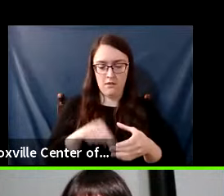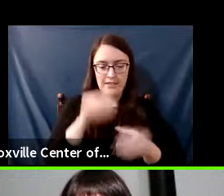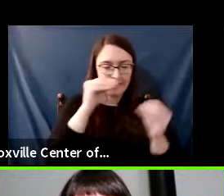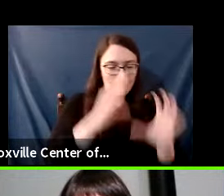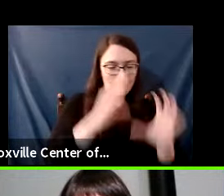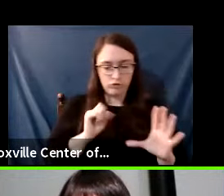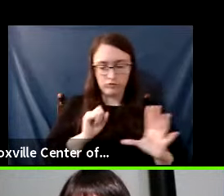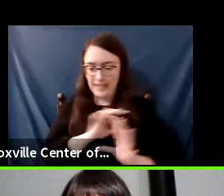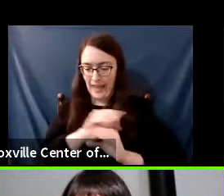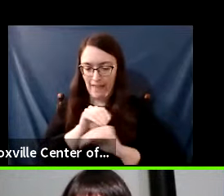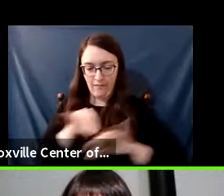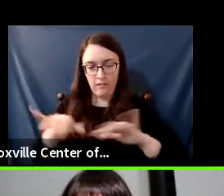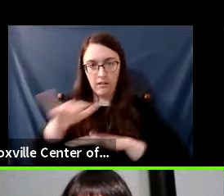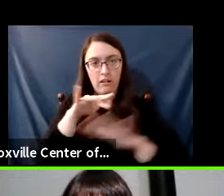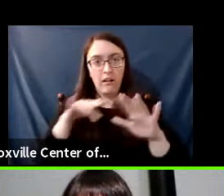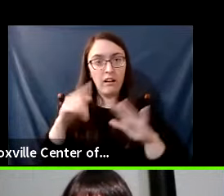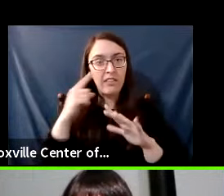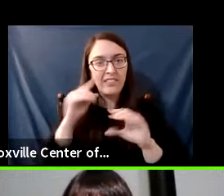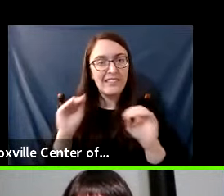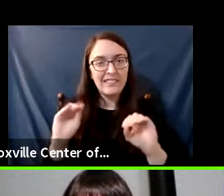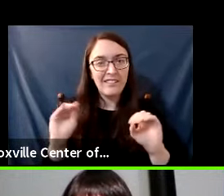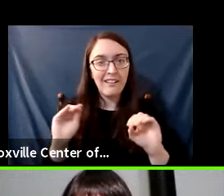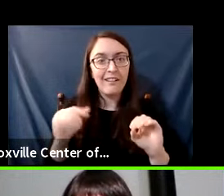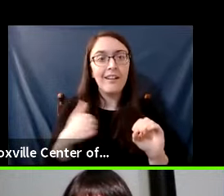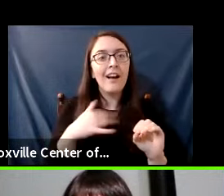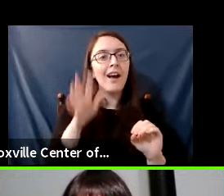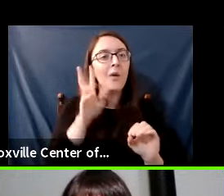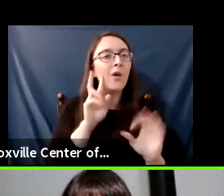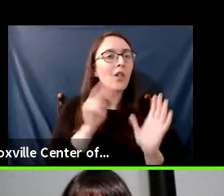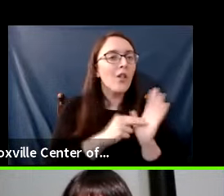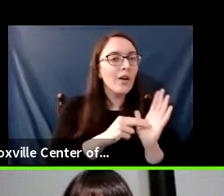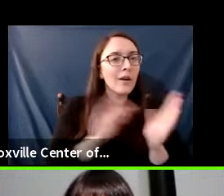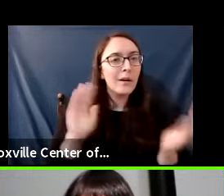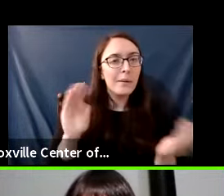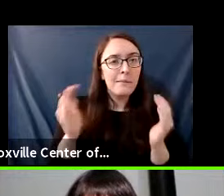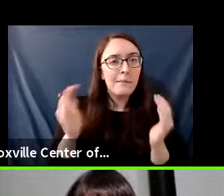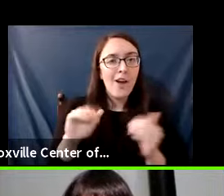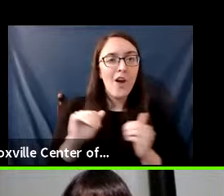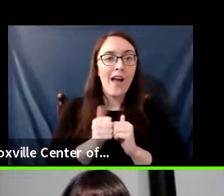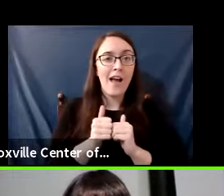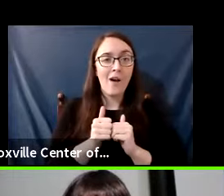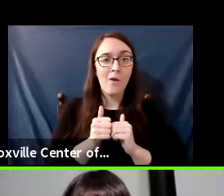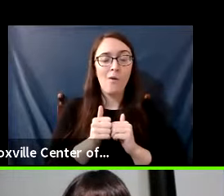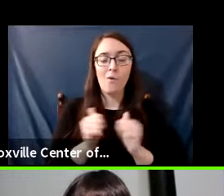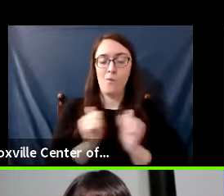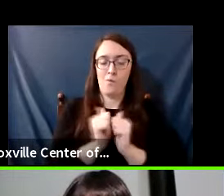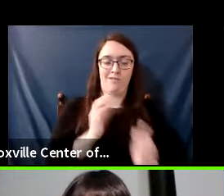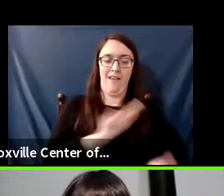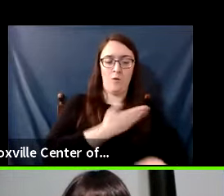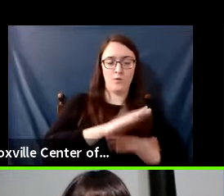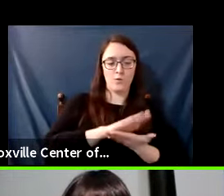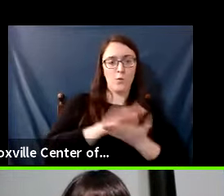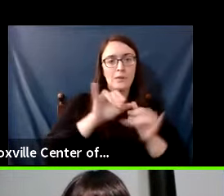just something to look up and compare how it is what we're doing with our school system.